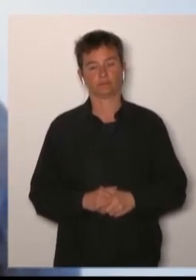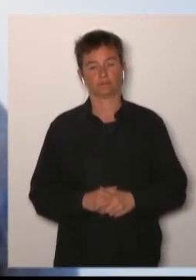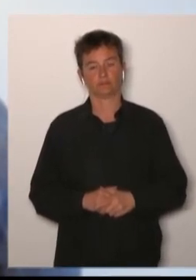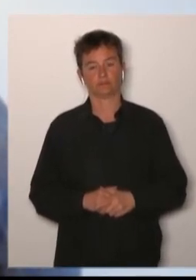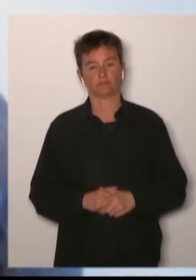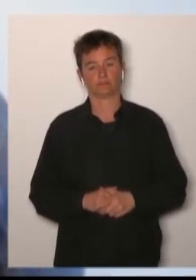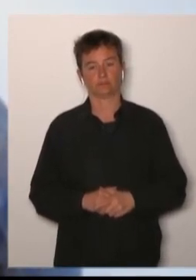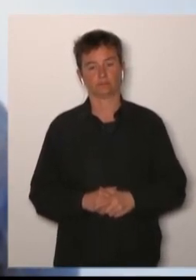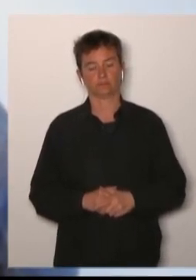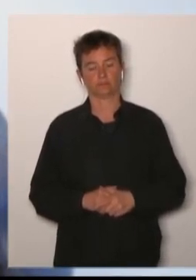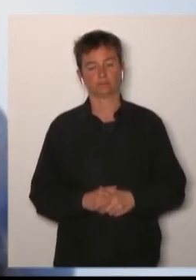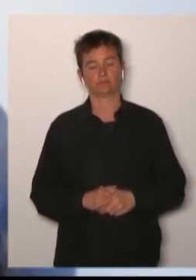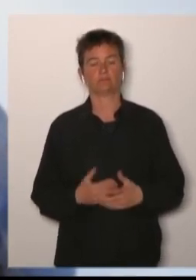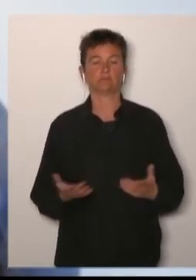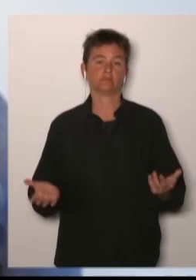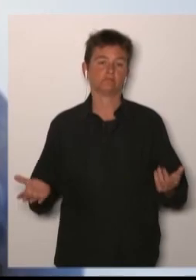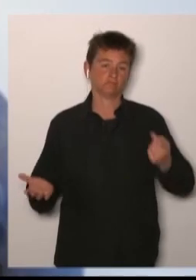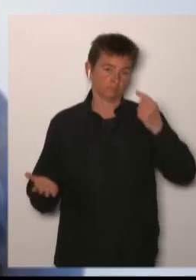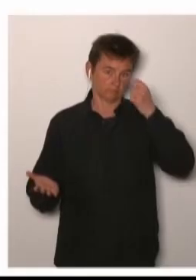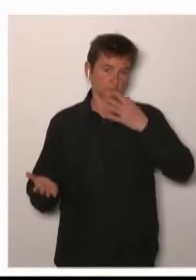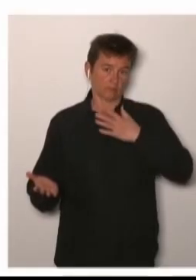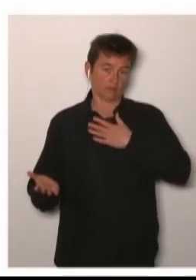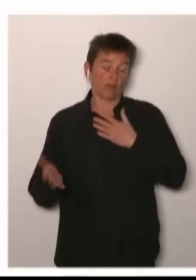hope will further catalyze much more